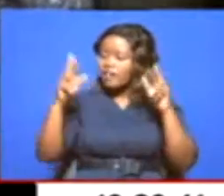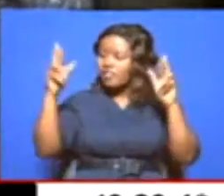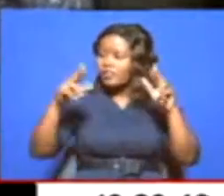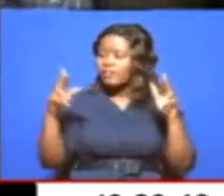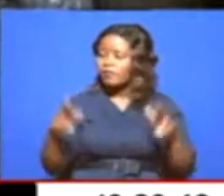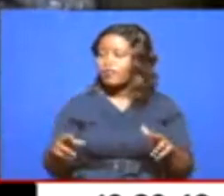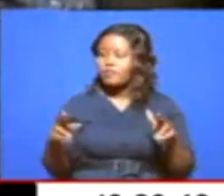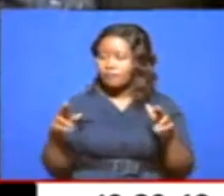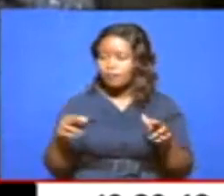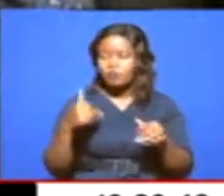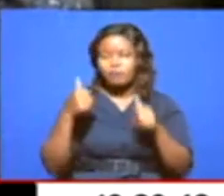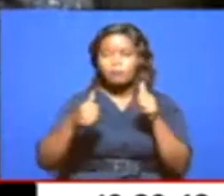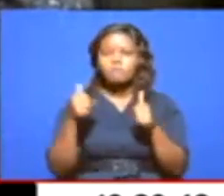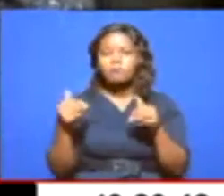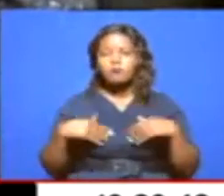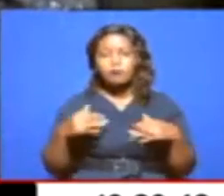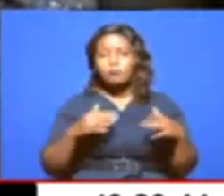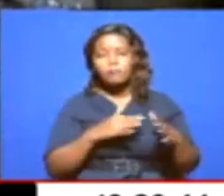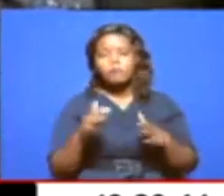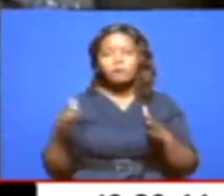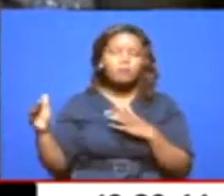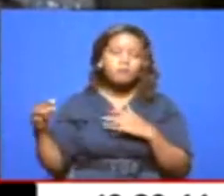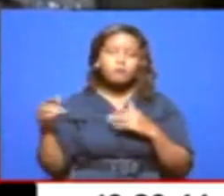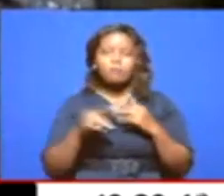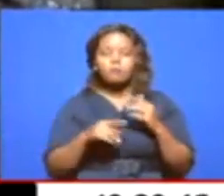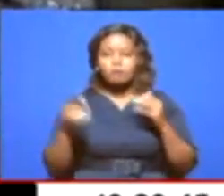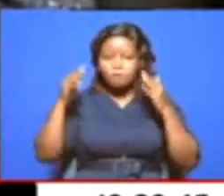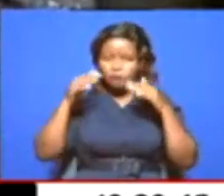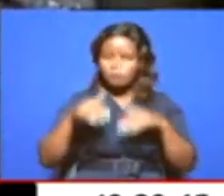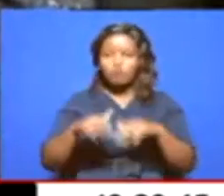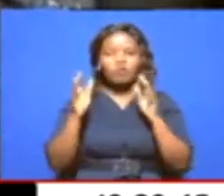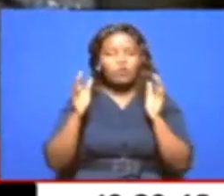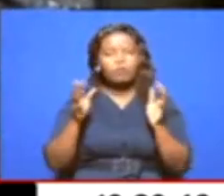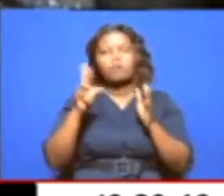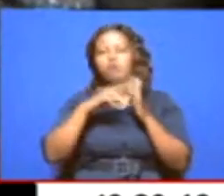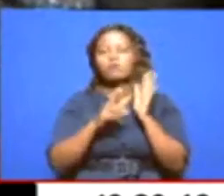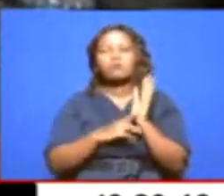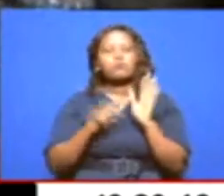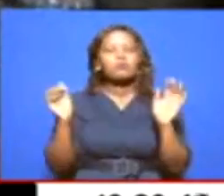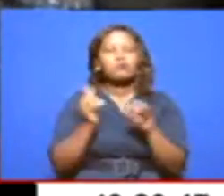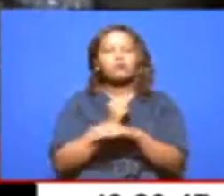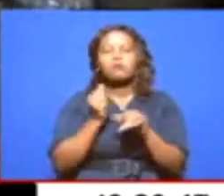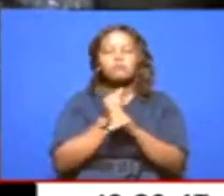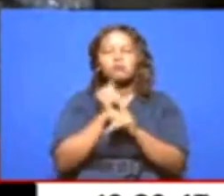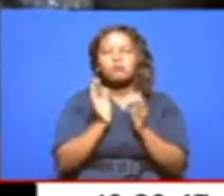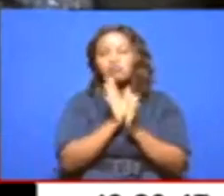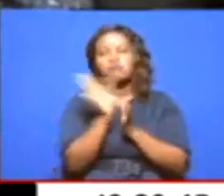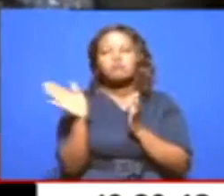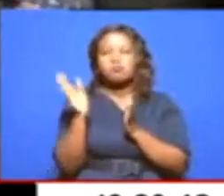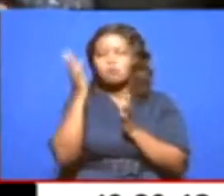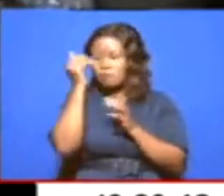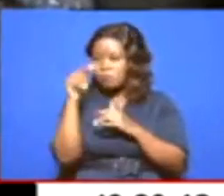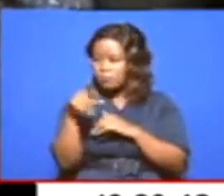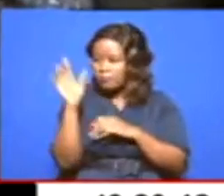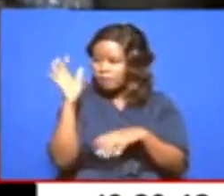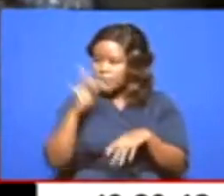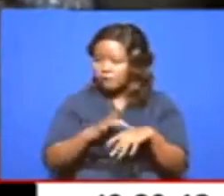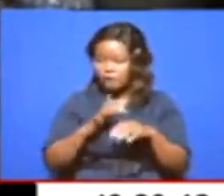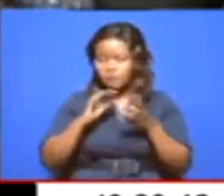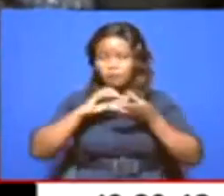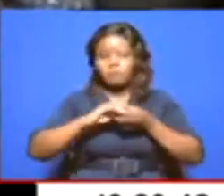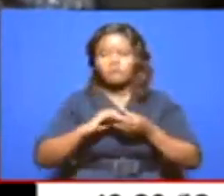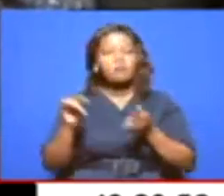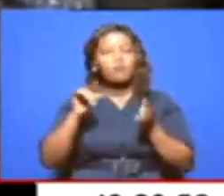like the cross country, we stick to the rules. We cannot deviate, because when you break the rules, then it also affects the federation. So we have no